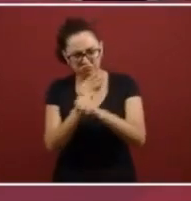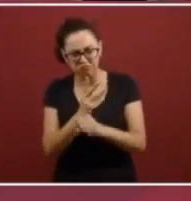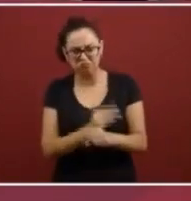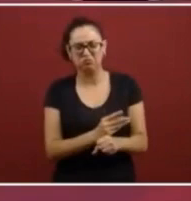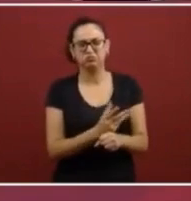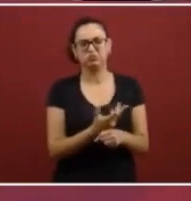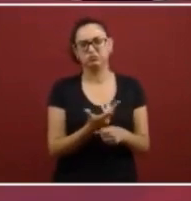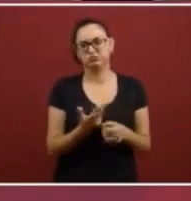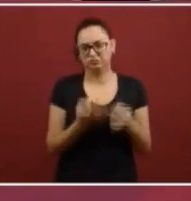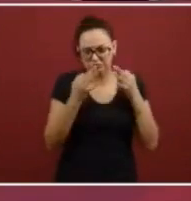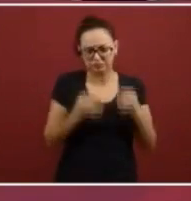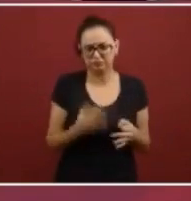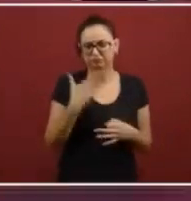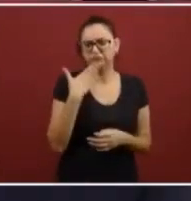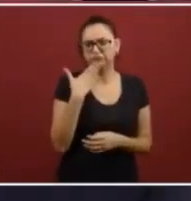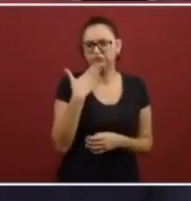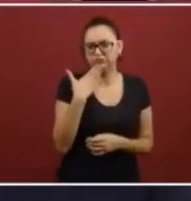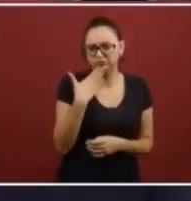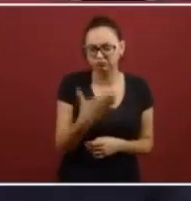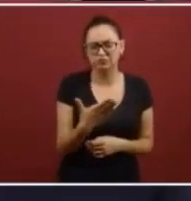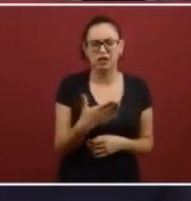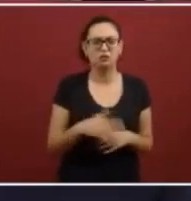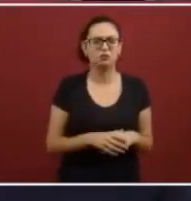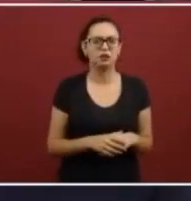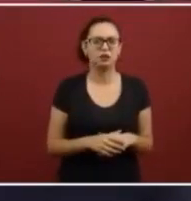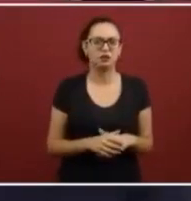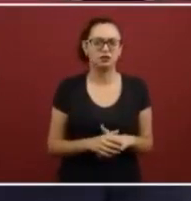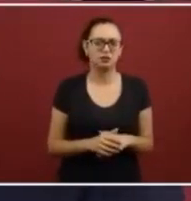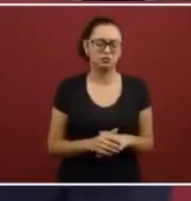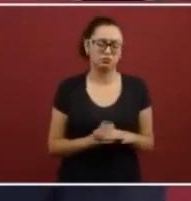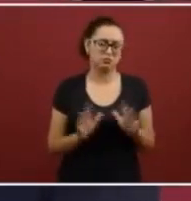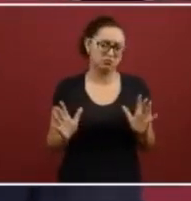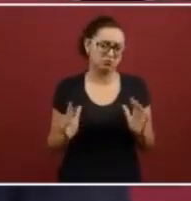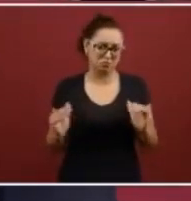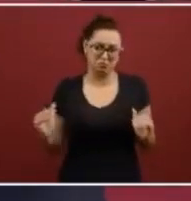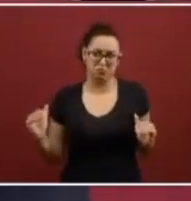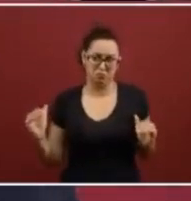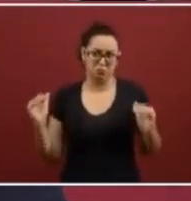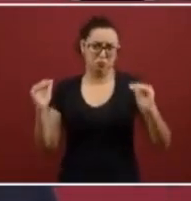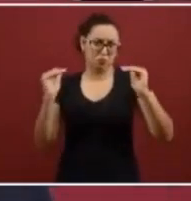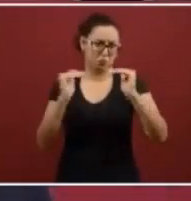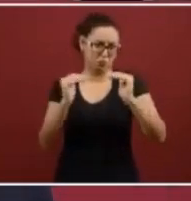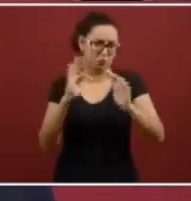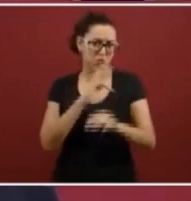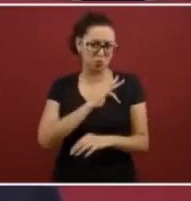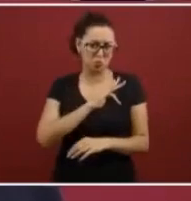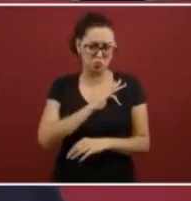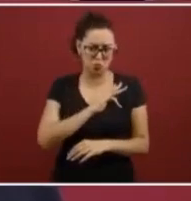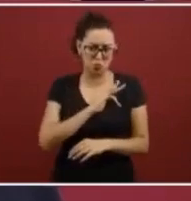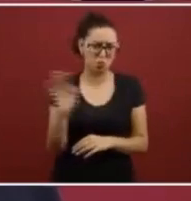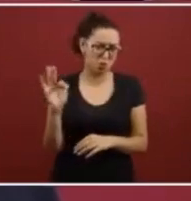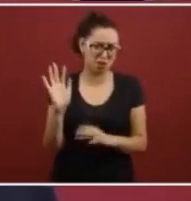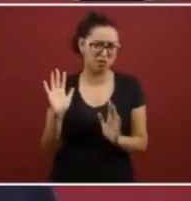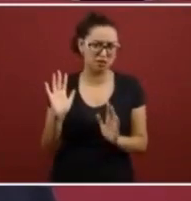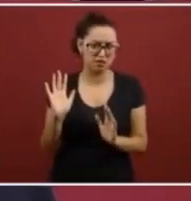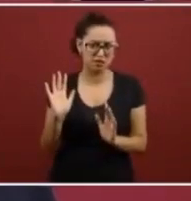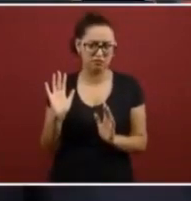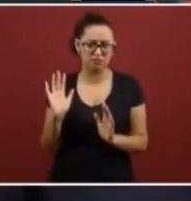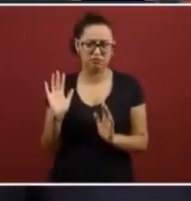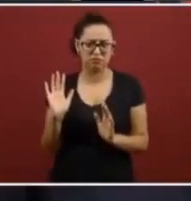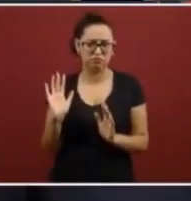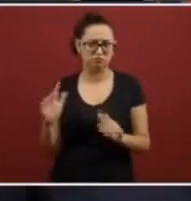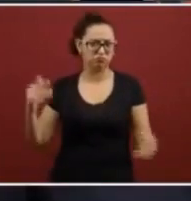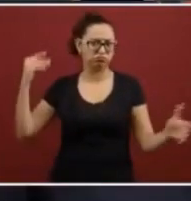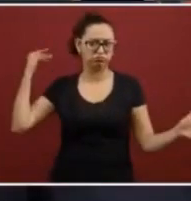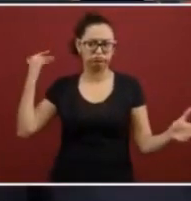a way de, to plataformas, some kind of platform for como lo taxis que, so that they can compete. ha existido. That because they've